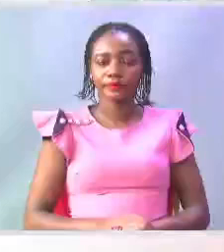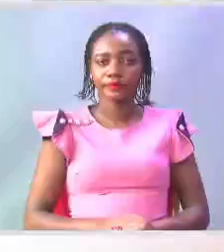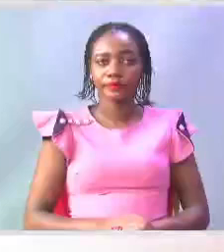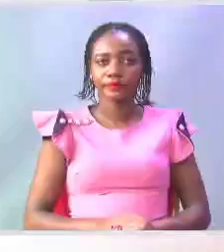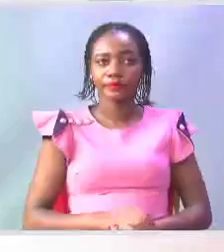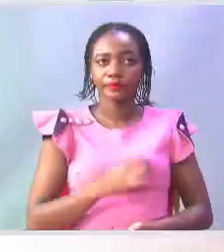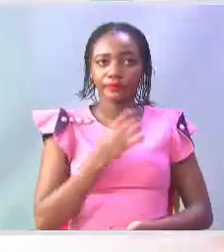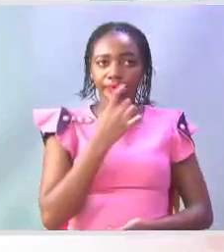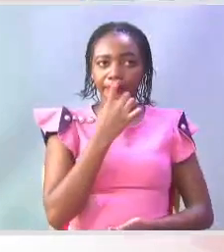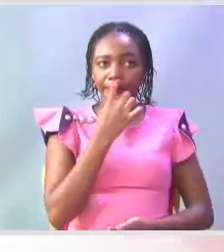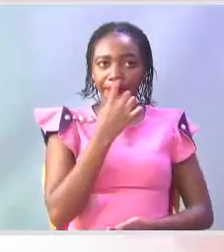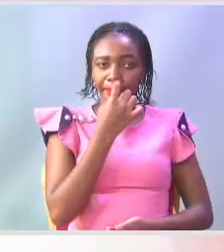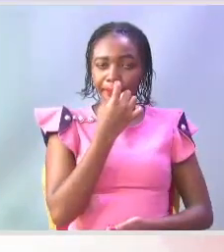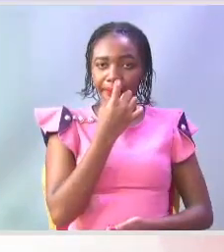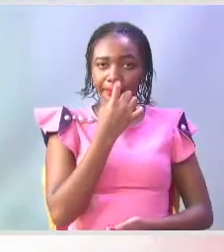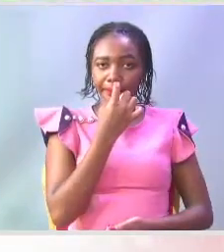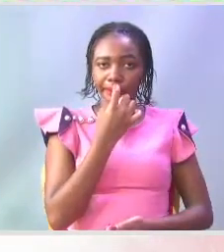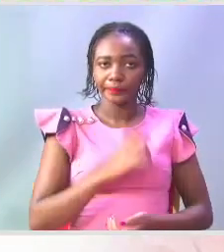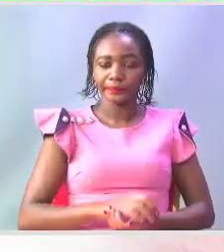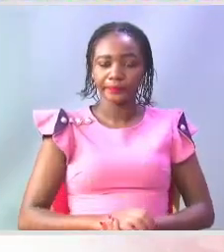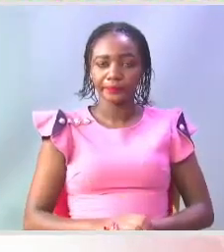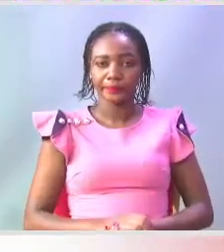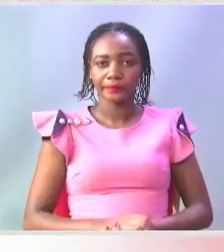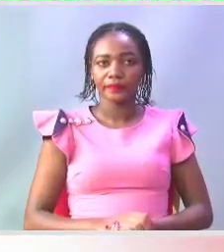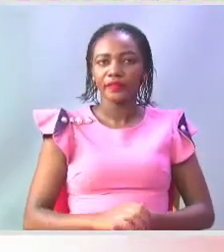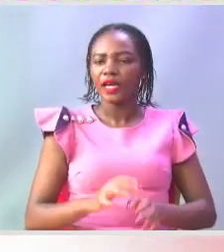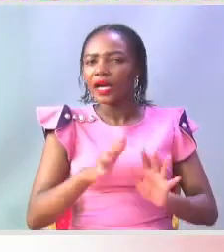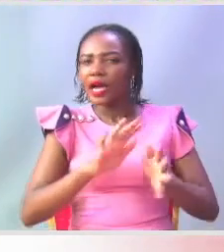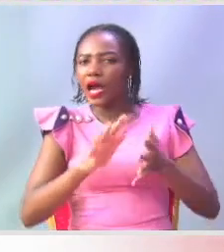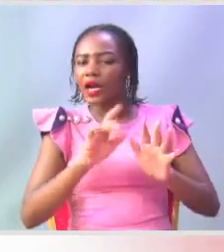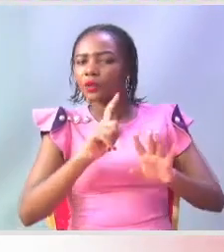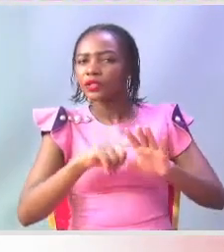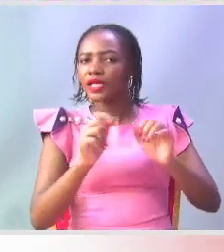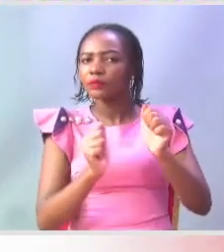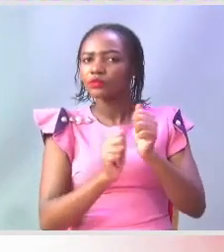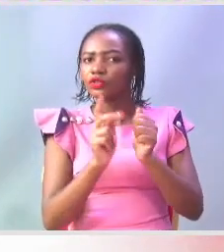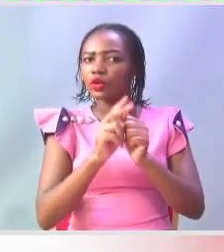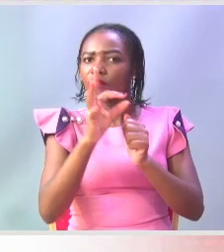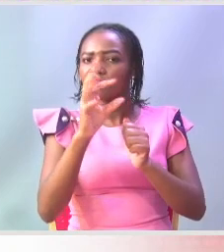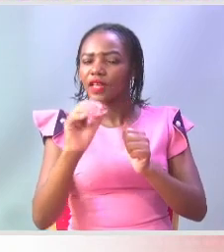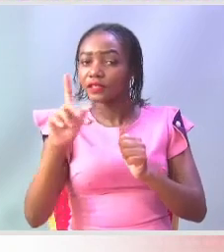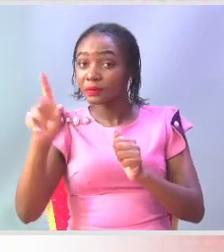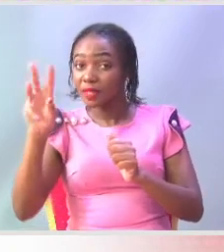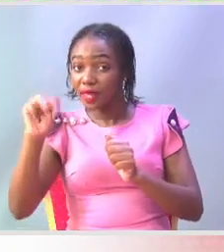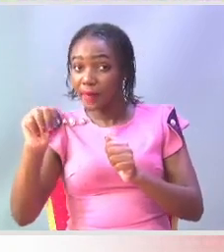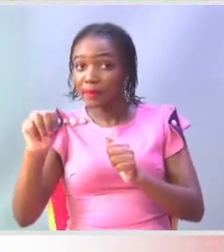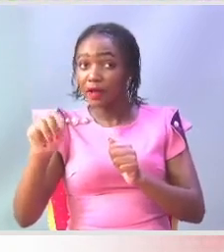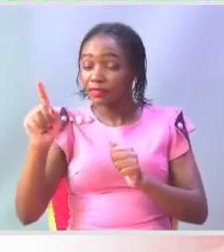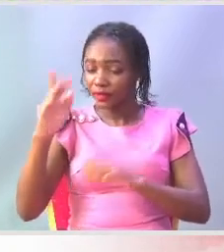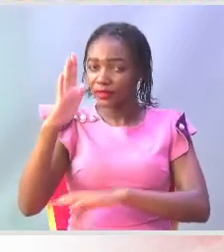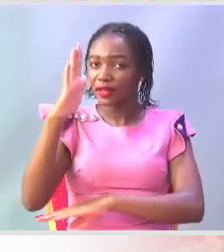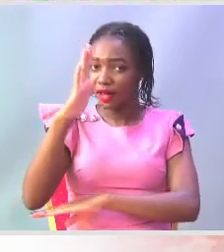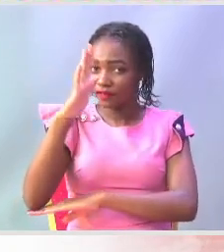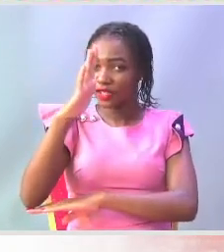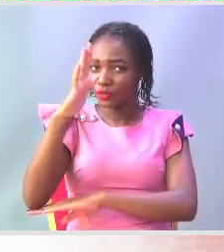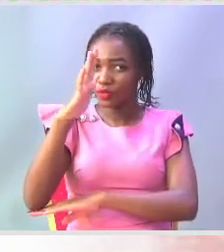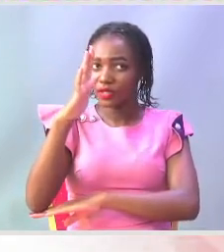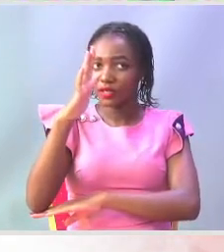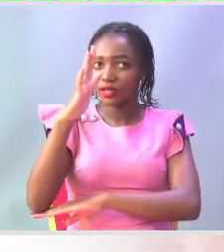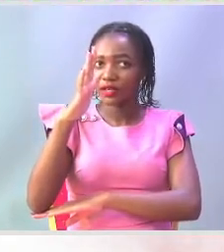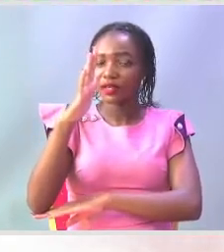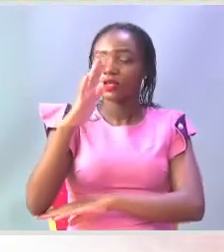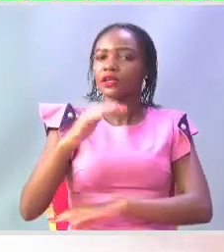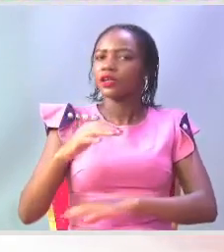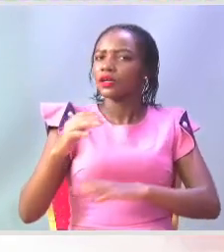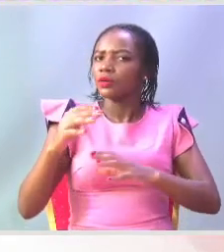Yes, please. At around 12:30 p.m. This afternoon, we received